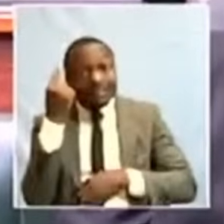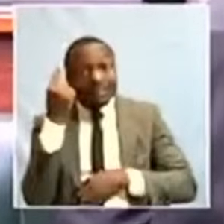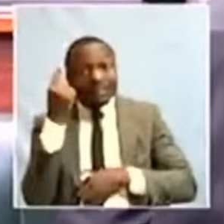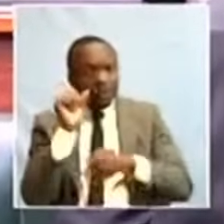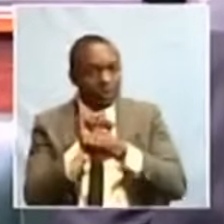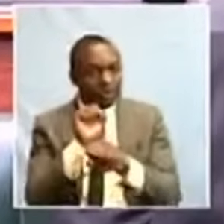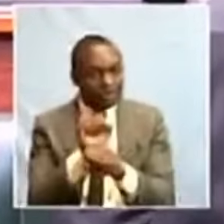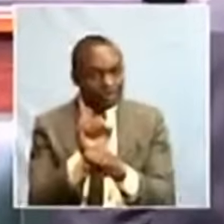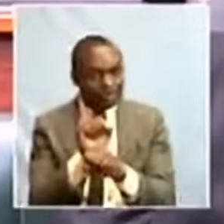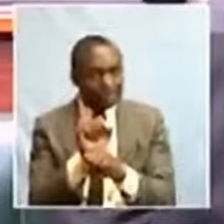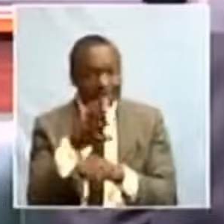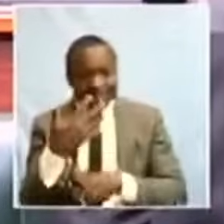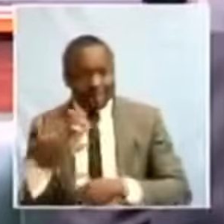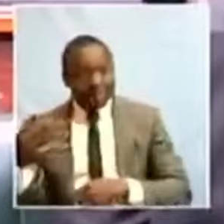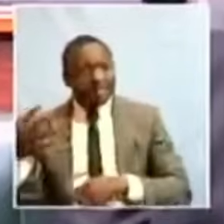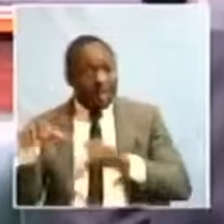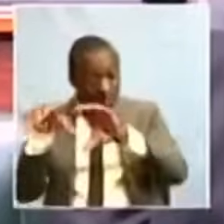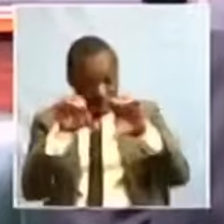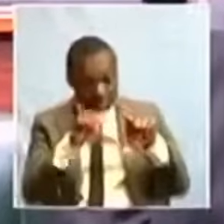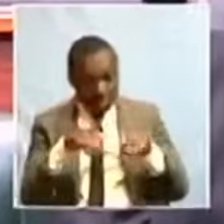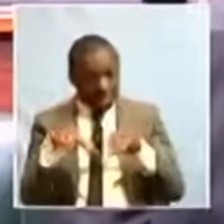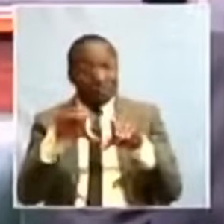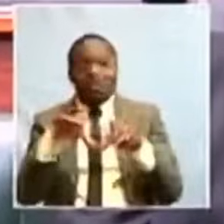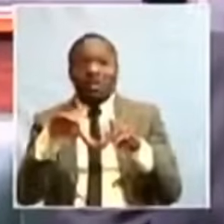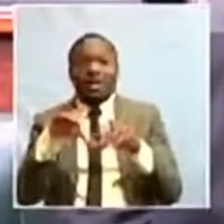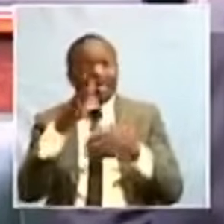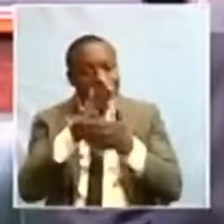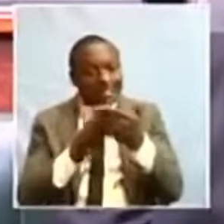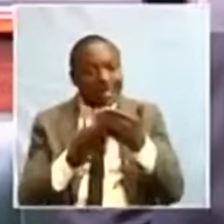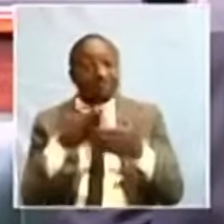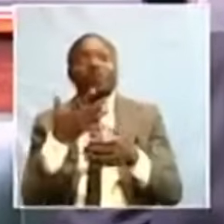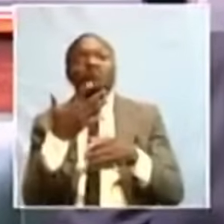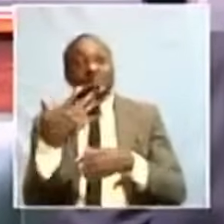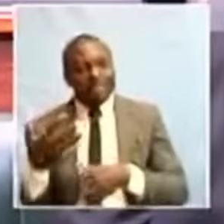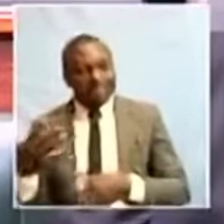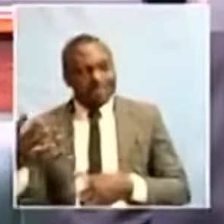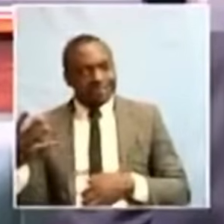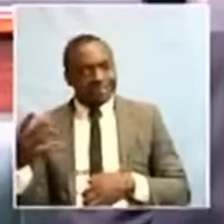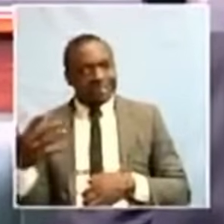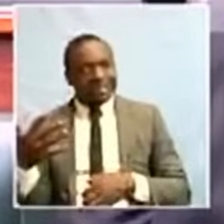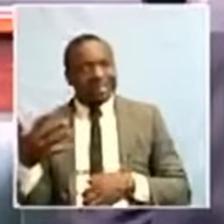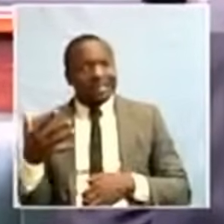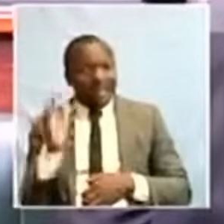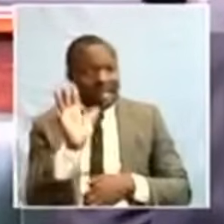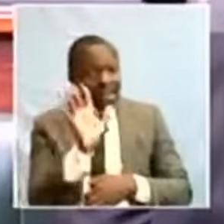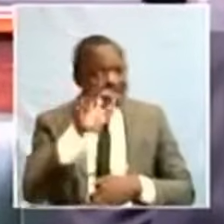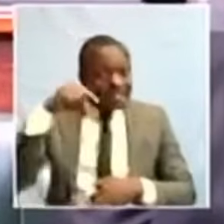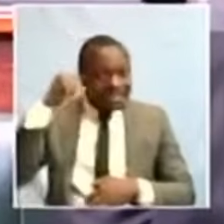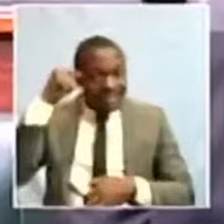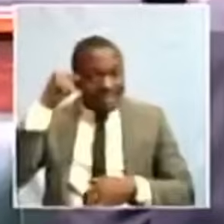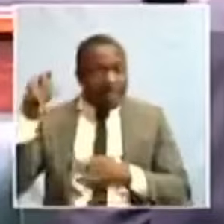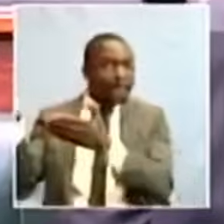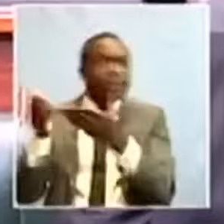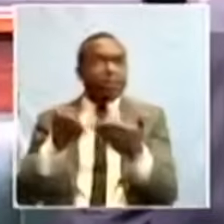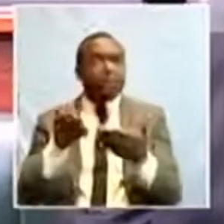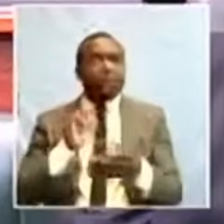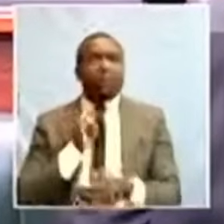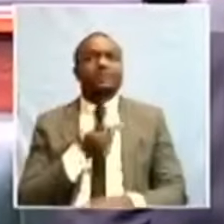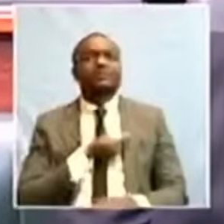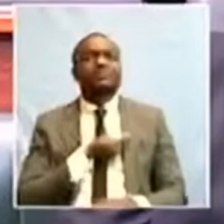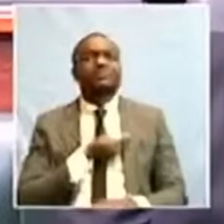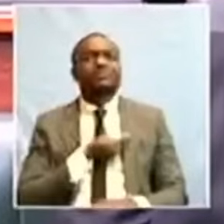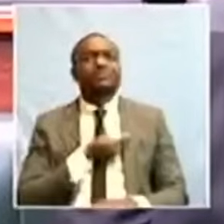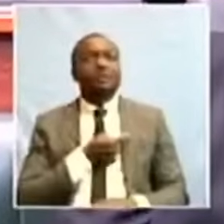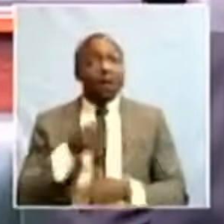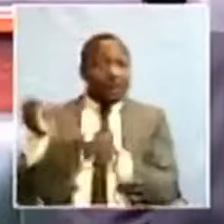efforts. Things that we are doing, madam, some of the things that his government brought on us.